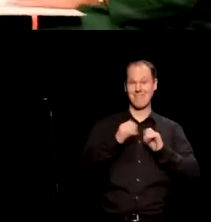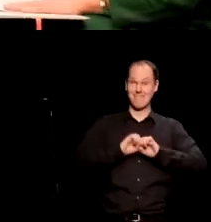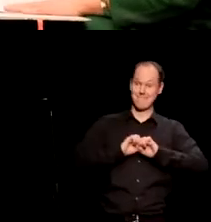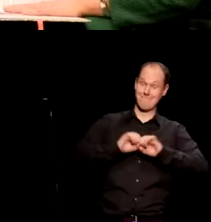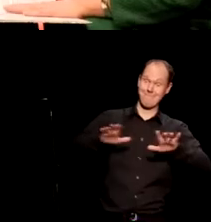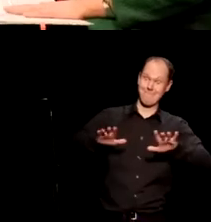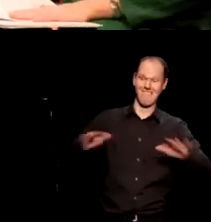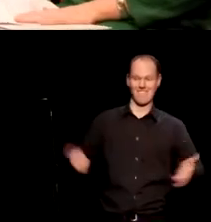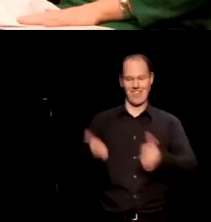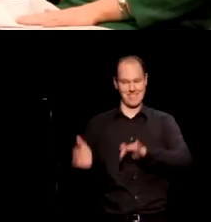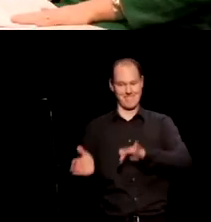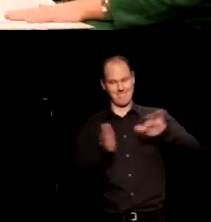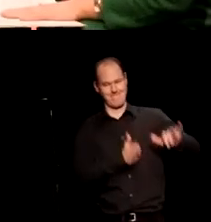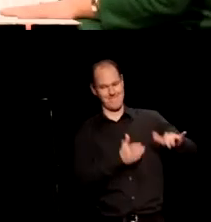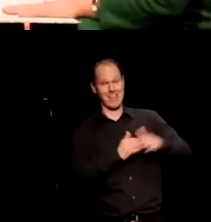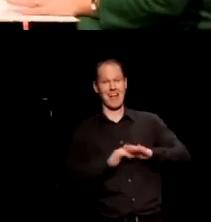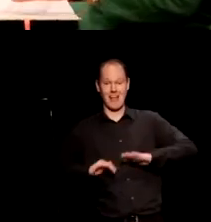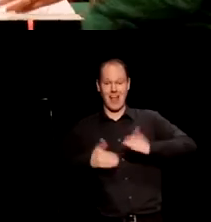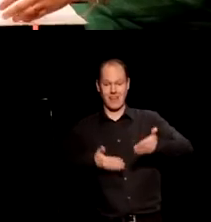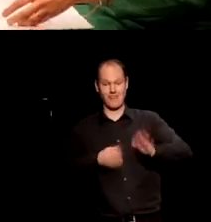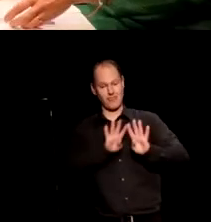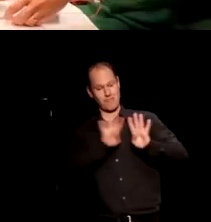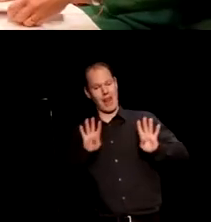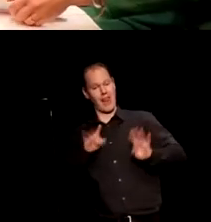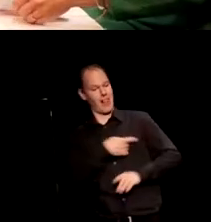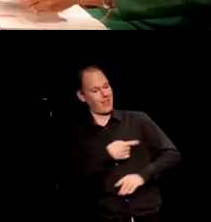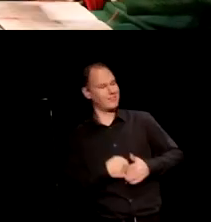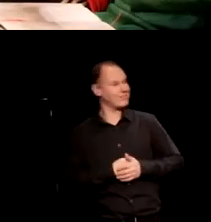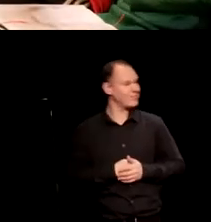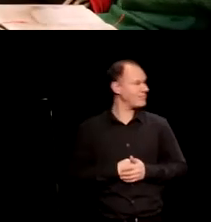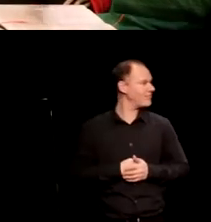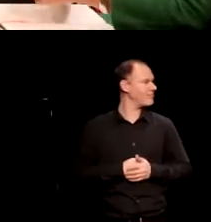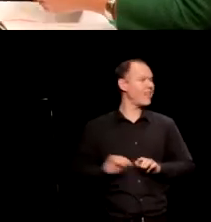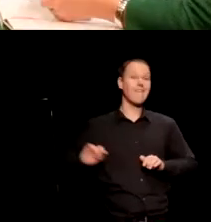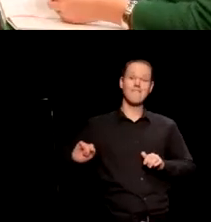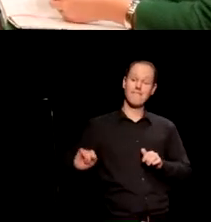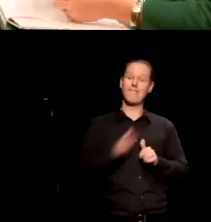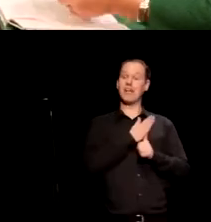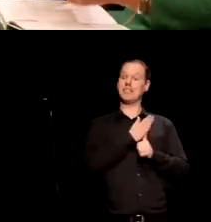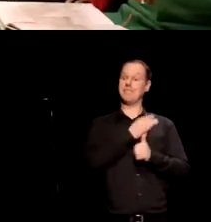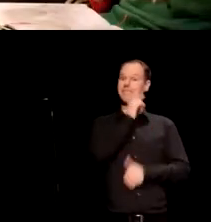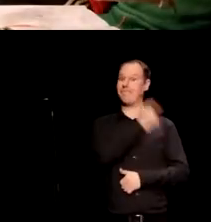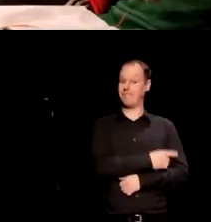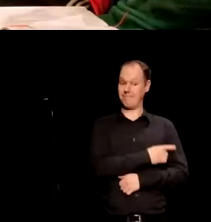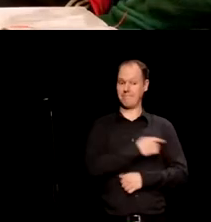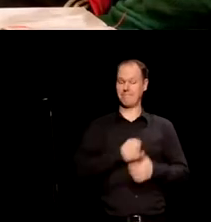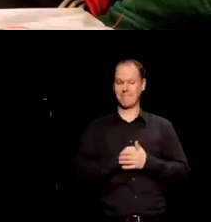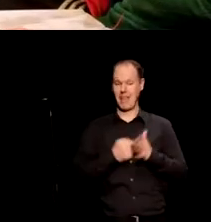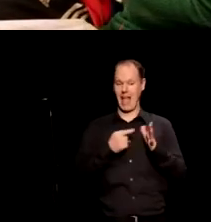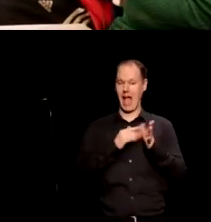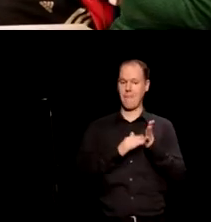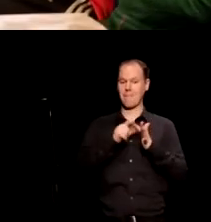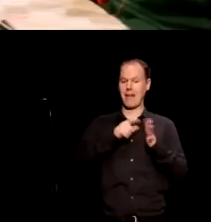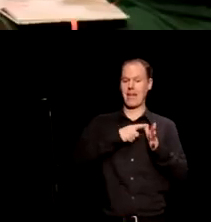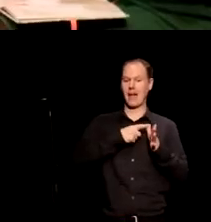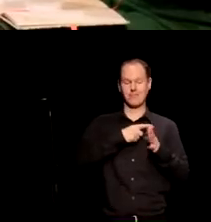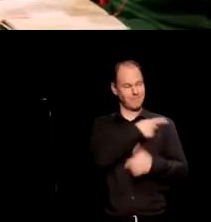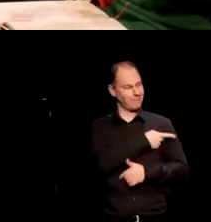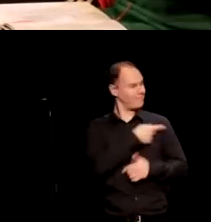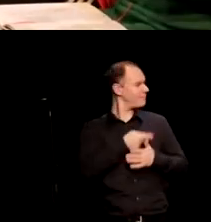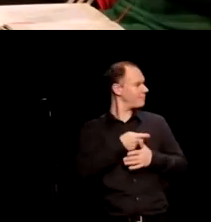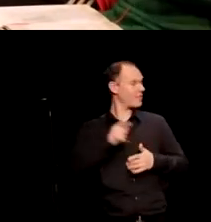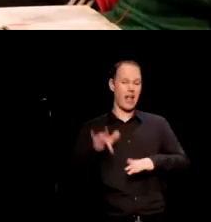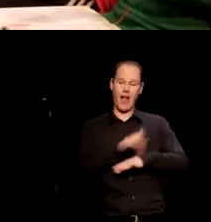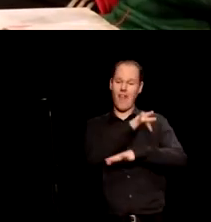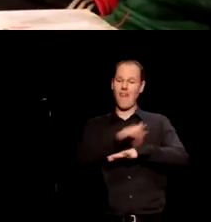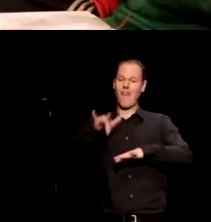Yeah. I'm going to introduce our panelists. So first, here we have Amanda Huxtable. She's a